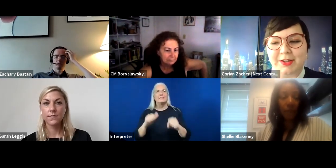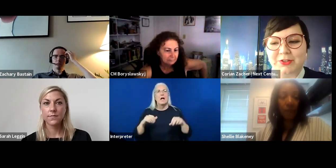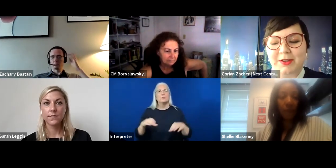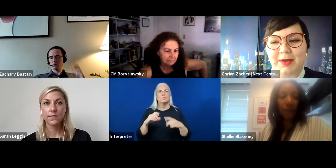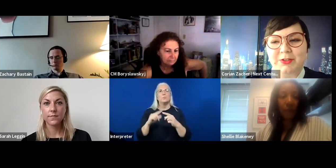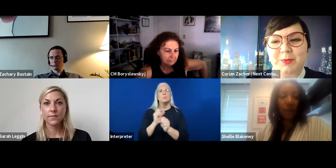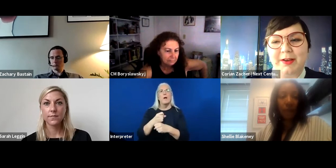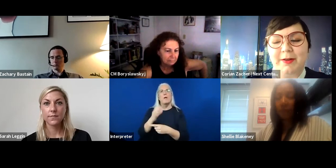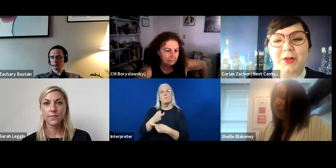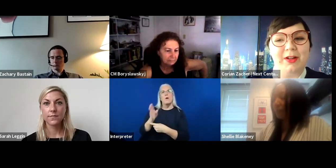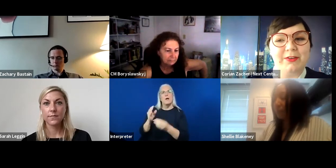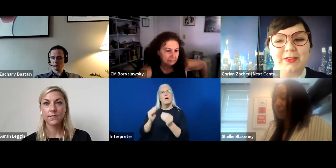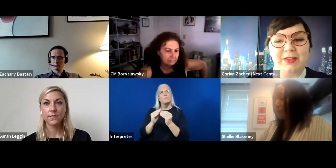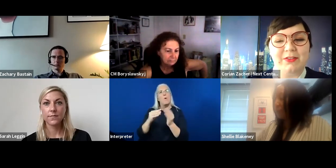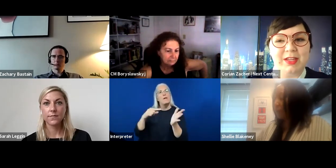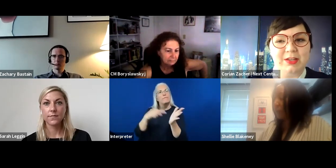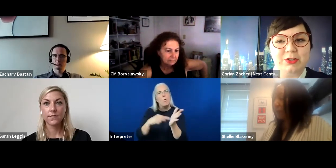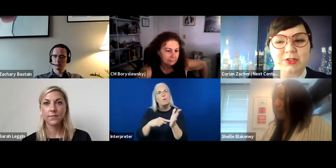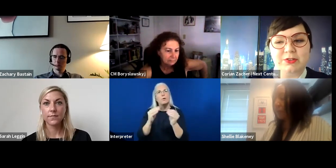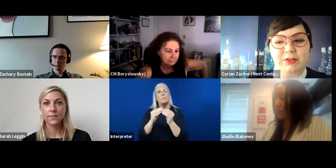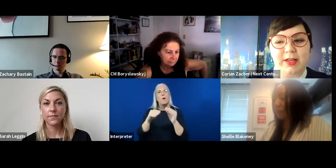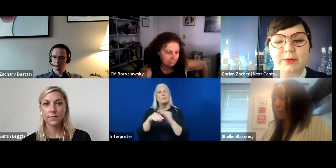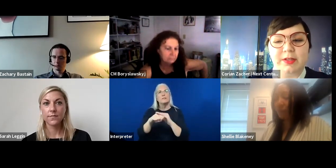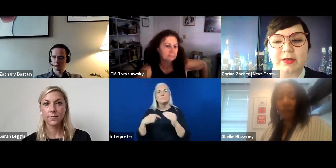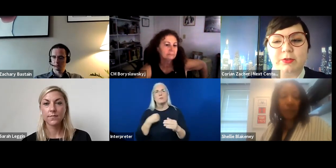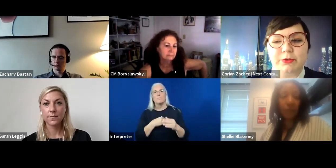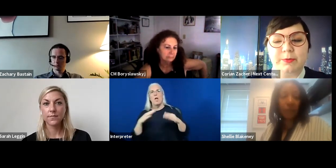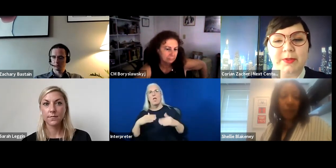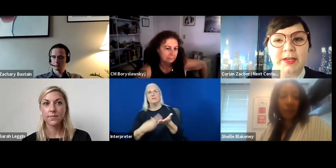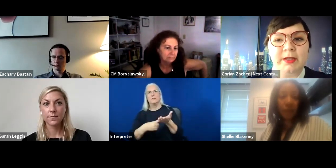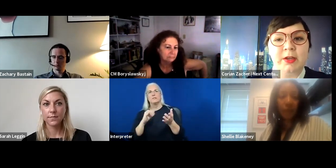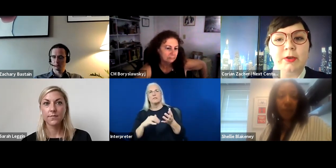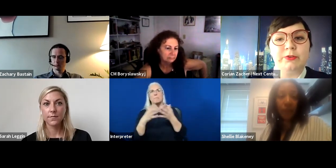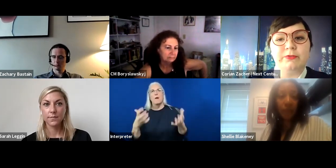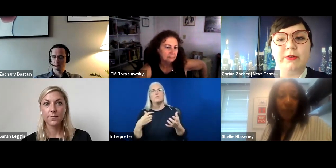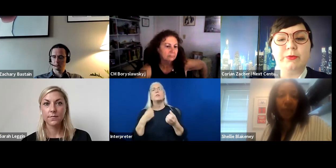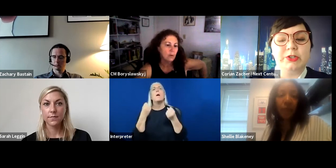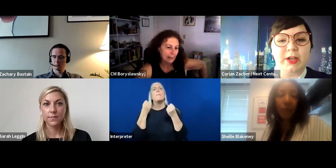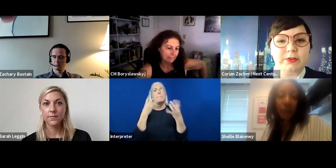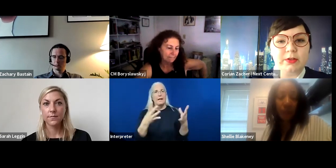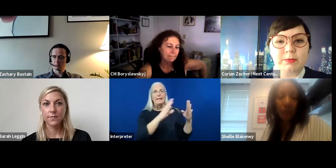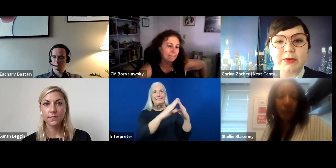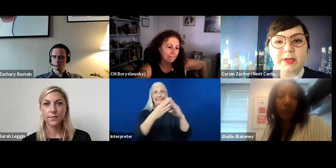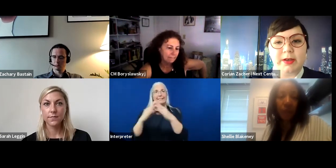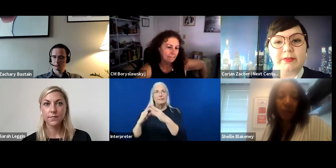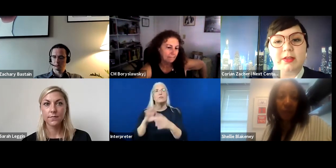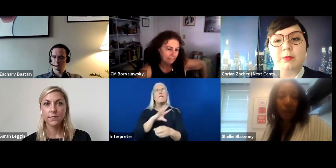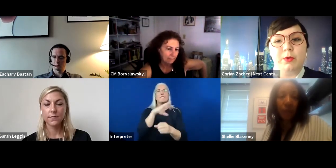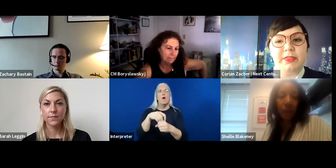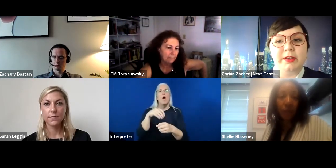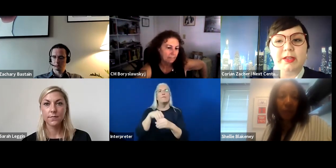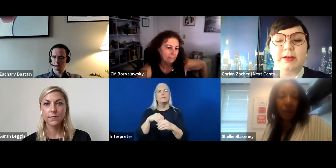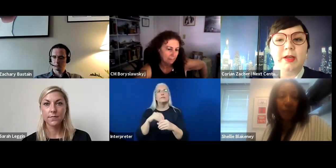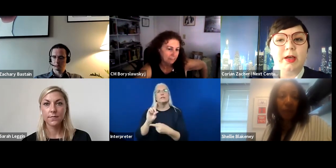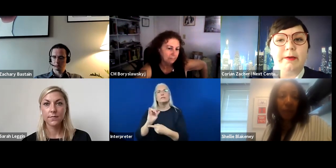we didn't touch on it much, but a lot of cities have engaged in digital equity and inclusion planning, which involves reaching out to the community and asking